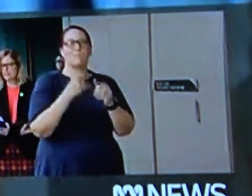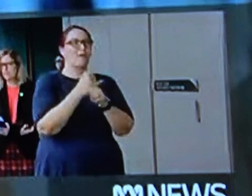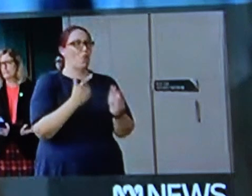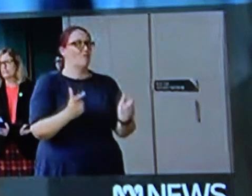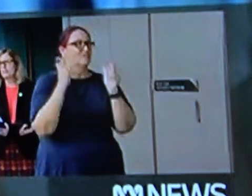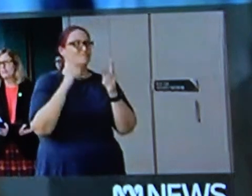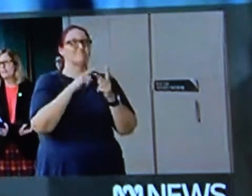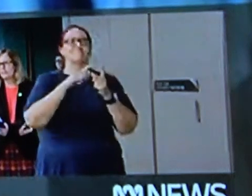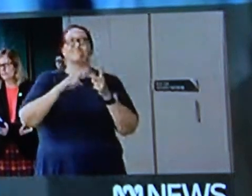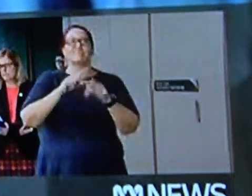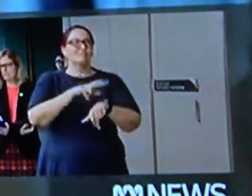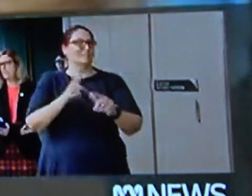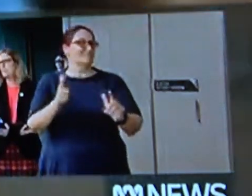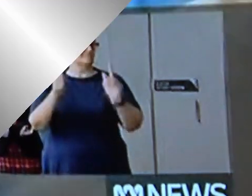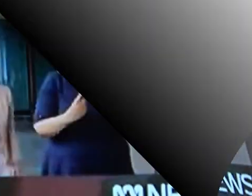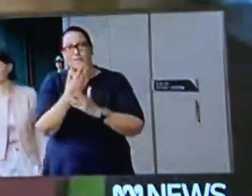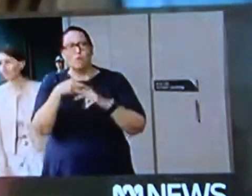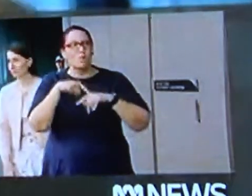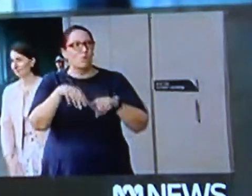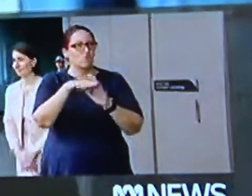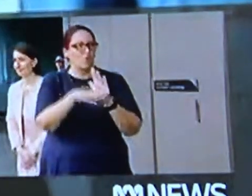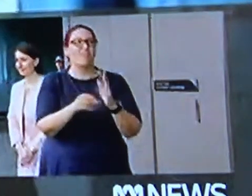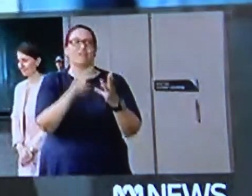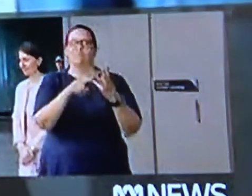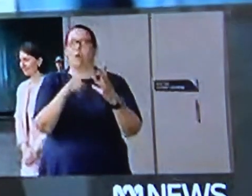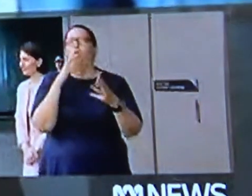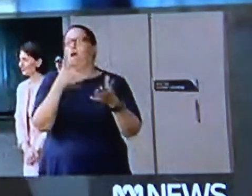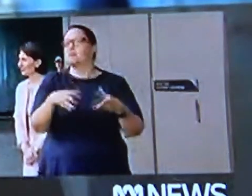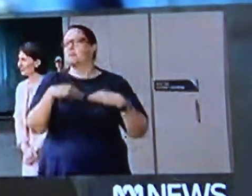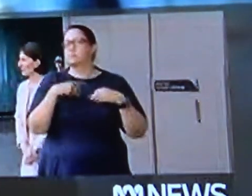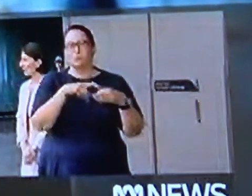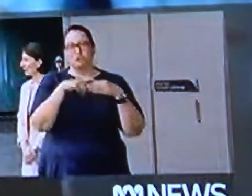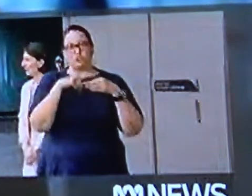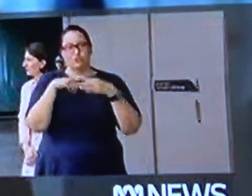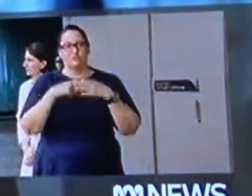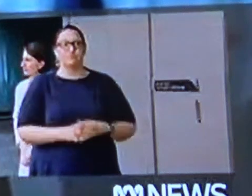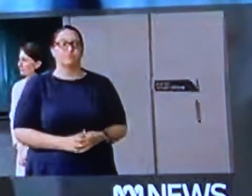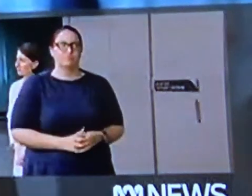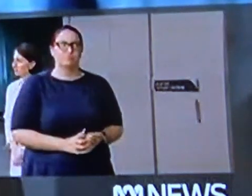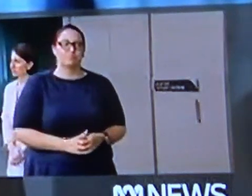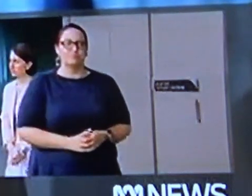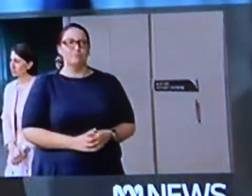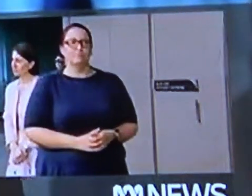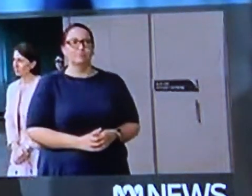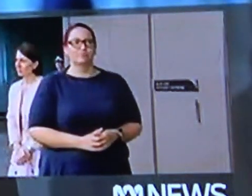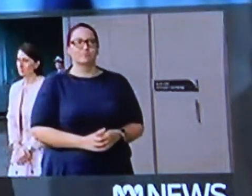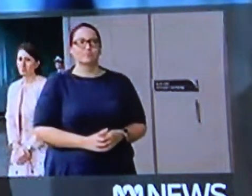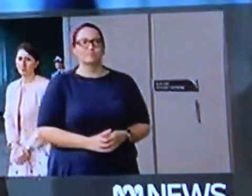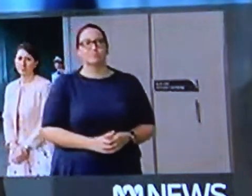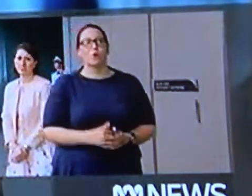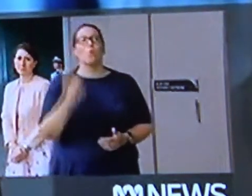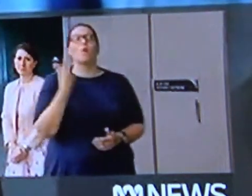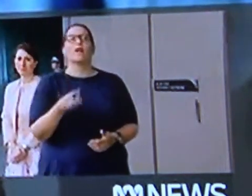and then I'm happy to take any questions. Thank you, Premier. So I'm reporting that we've had 127